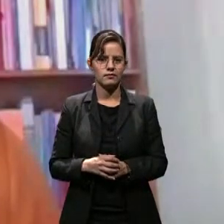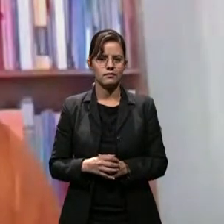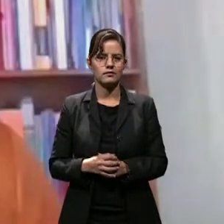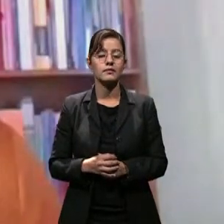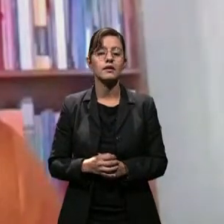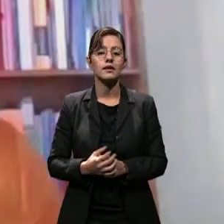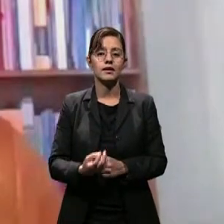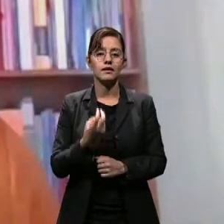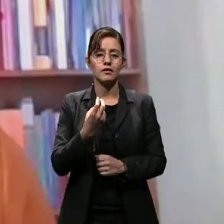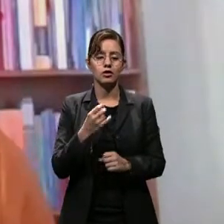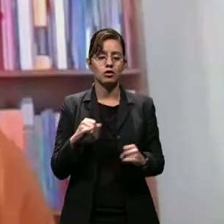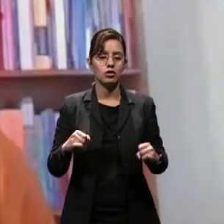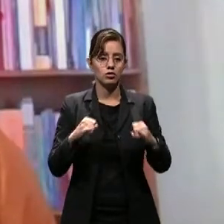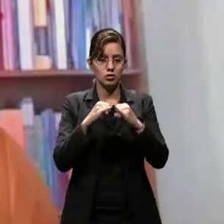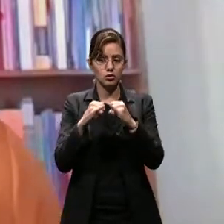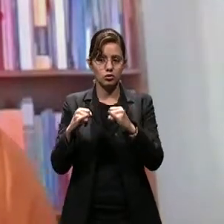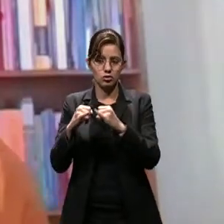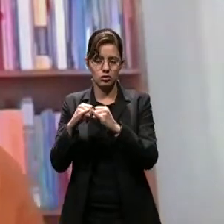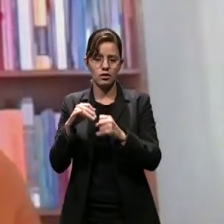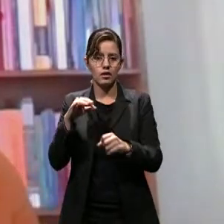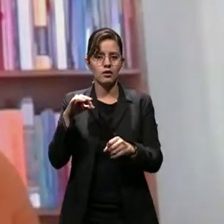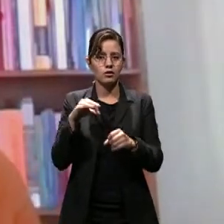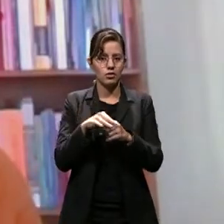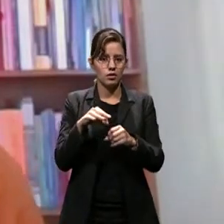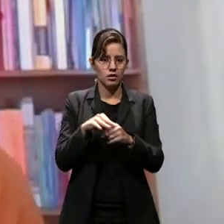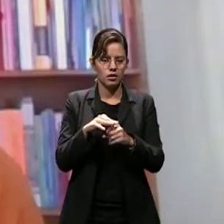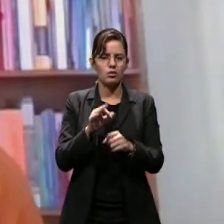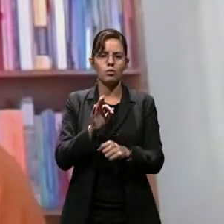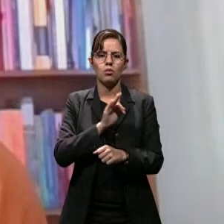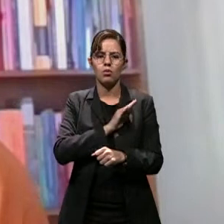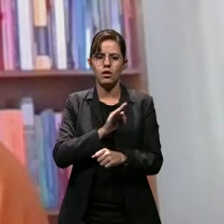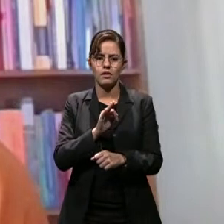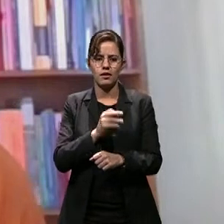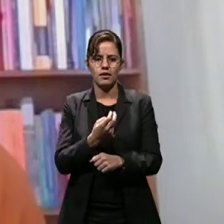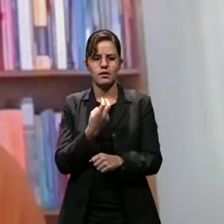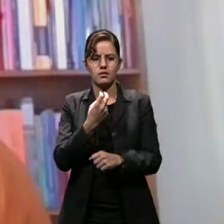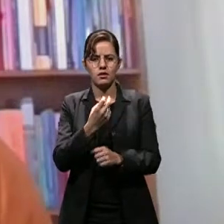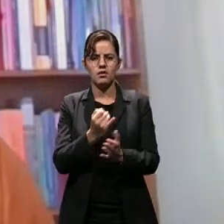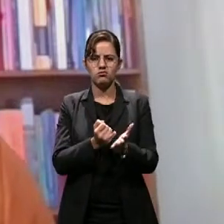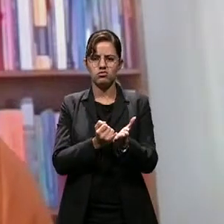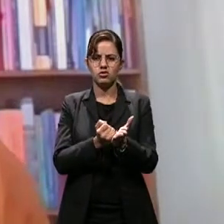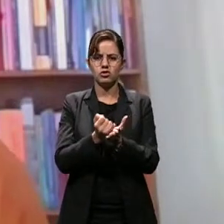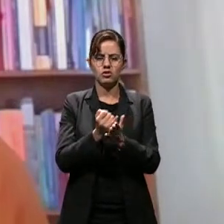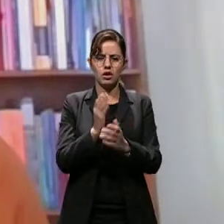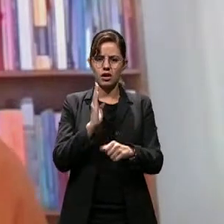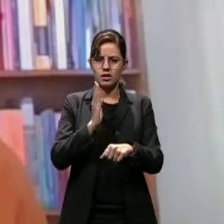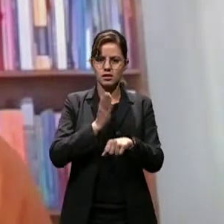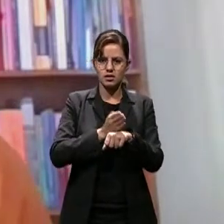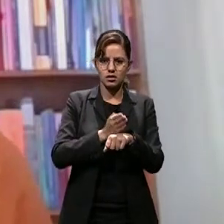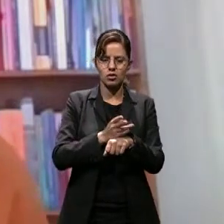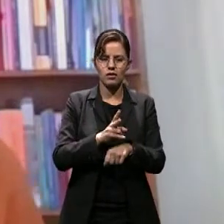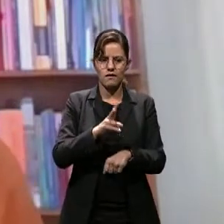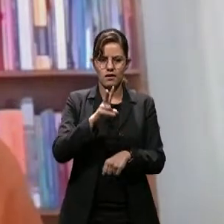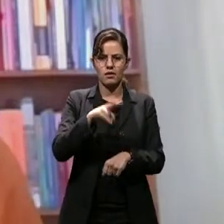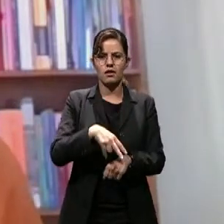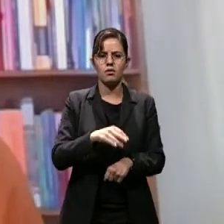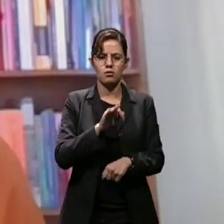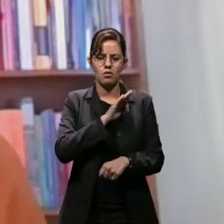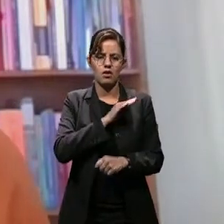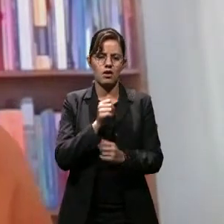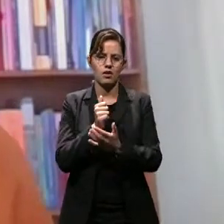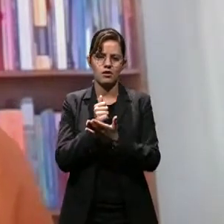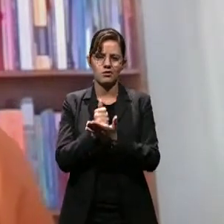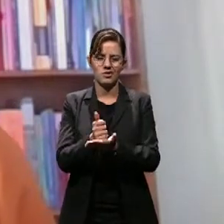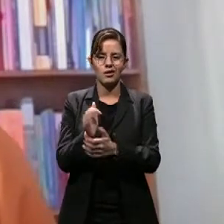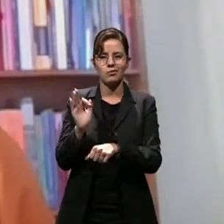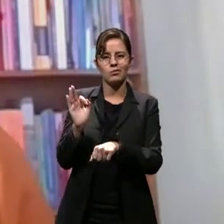so that the electoral institutions can have effective sanctions